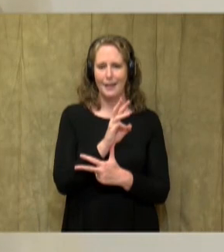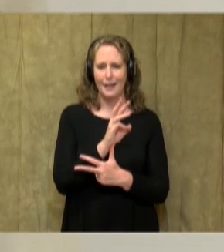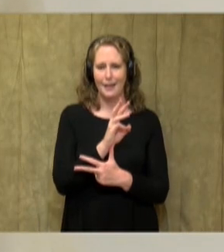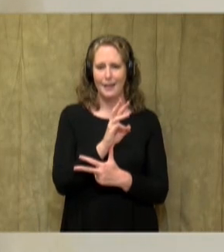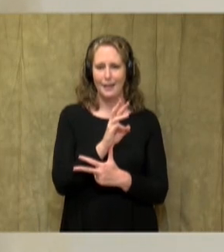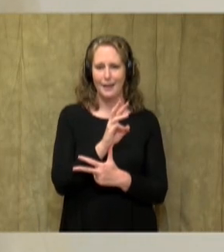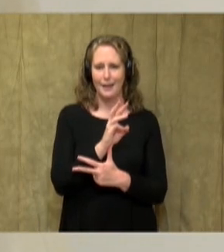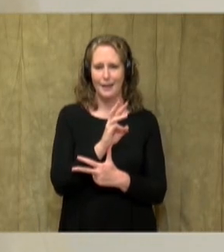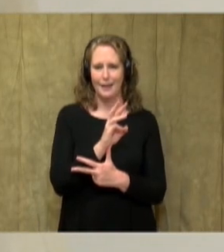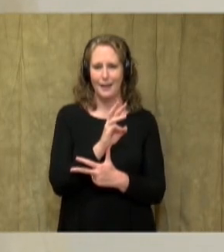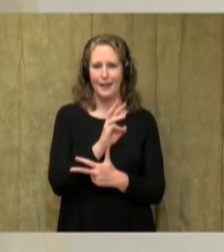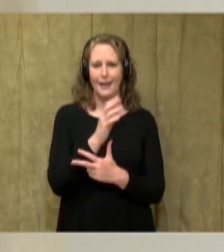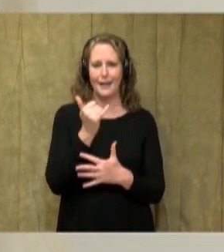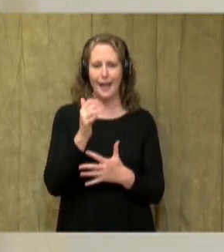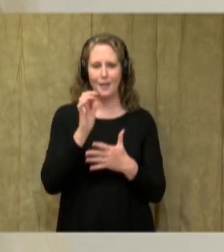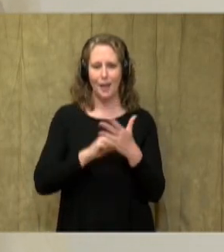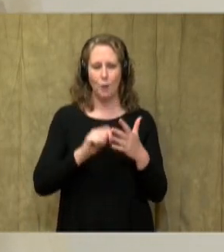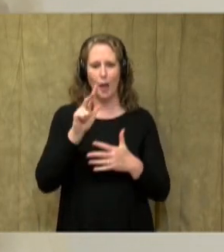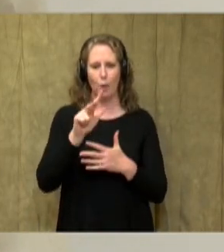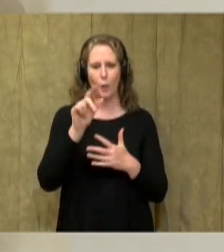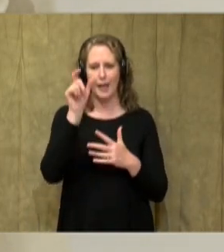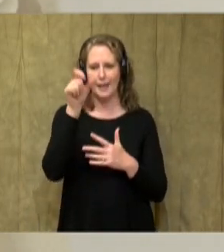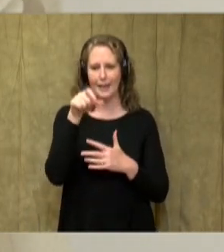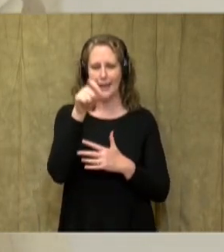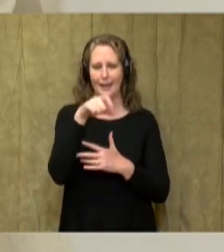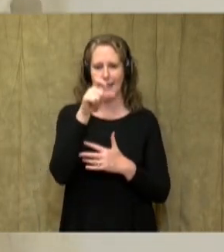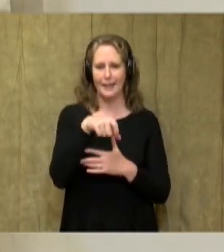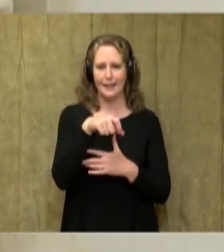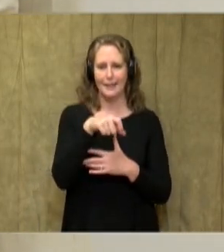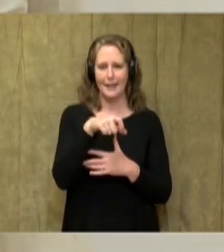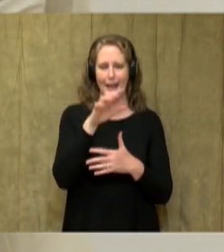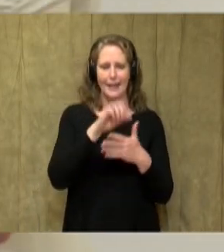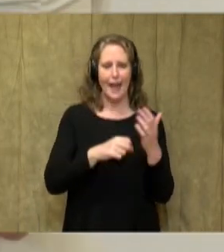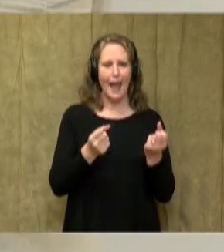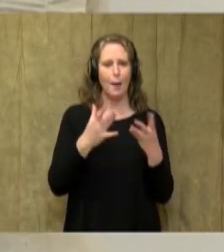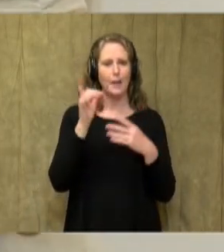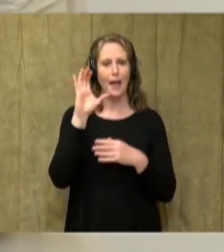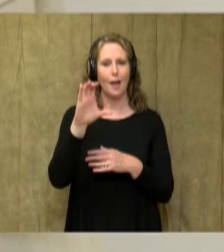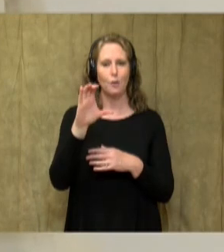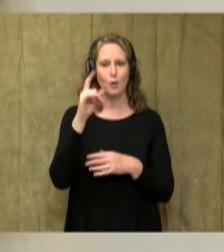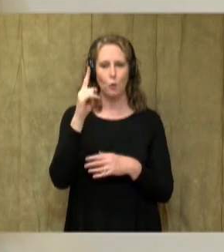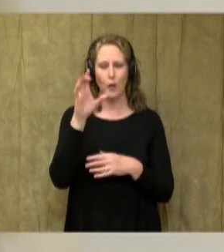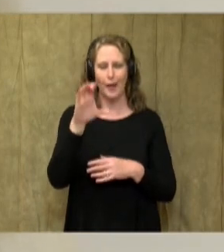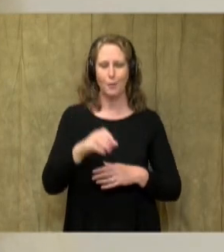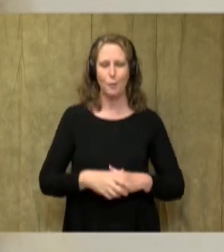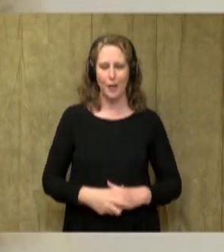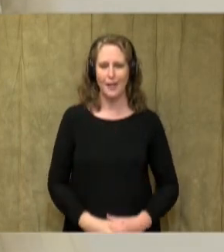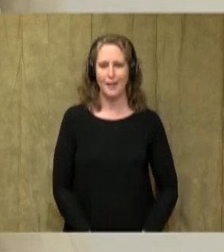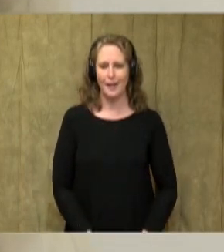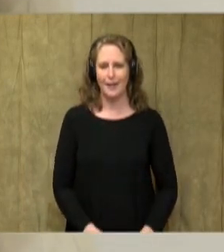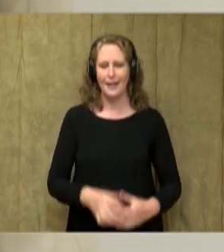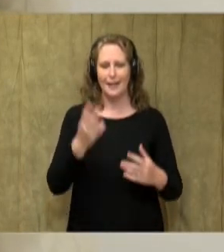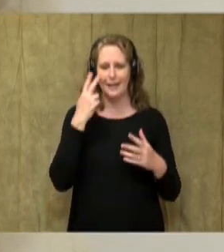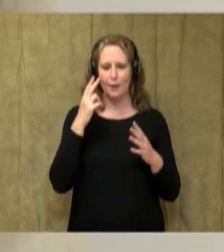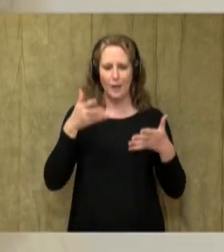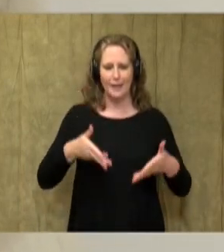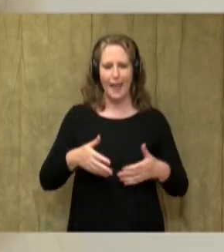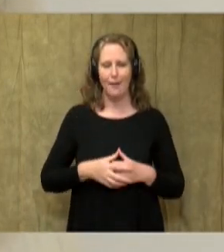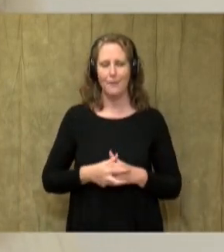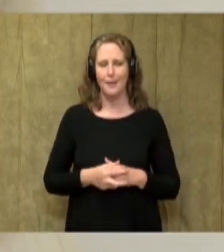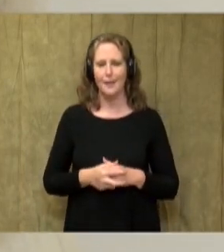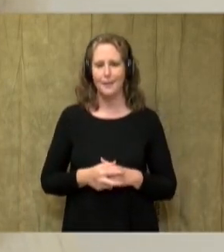Oh, 3 tens. 1, 2, 3. And then I need to take away how many hundreds? 100. So let's see what we have